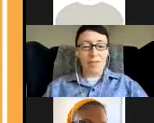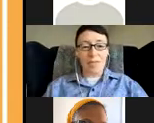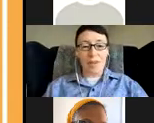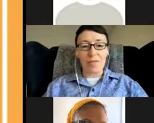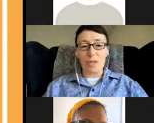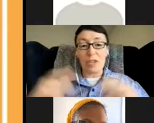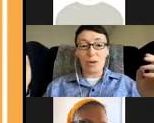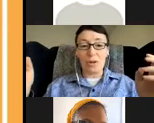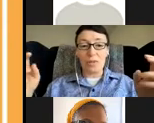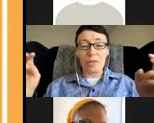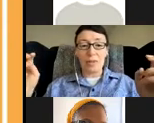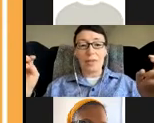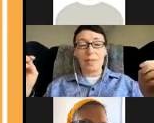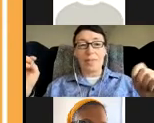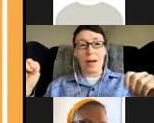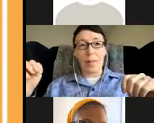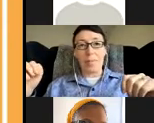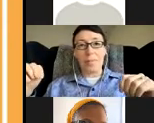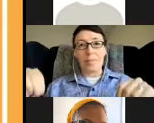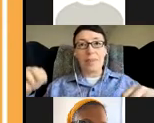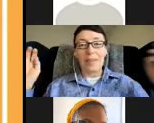comprised of what's called